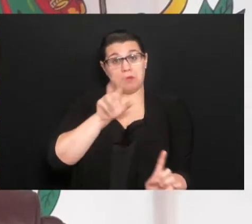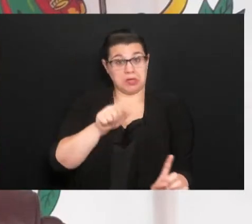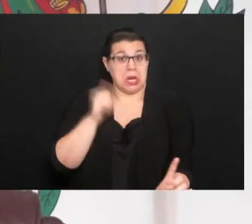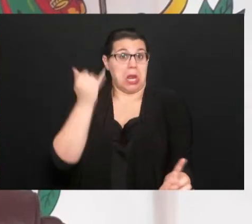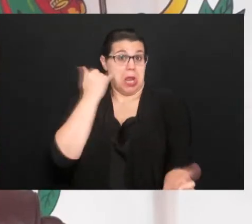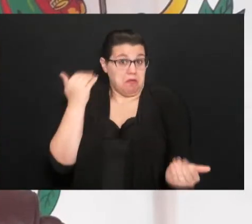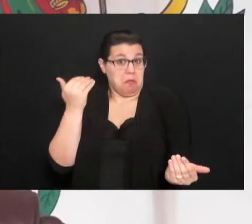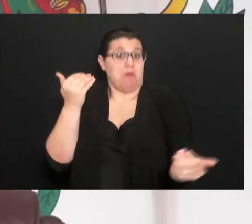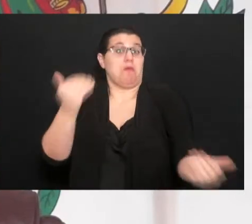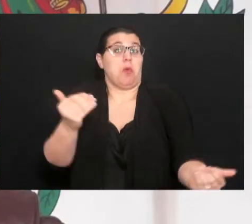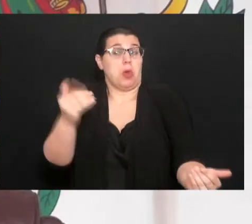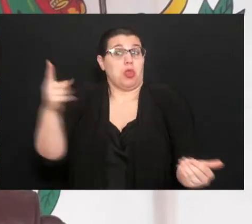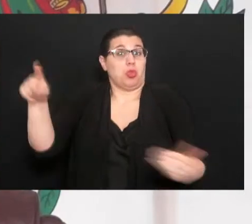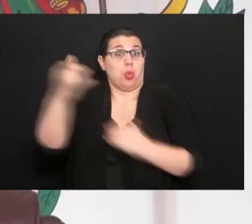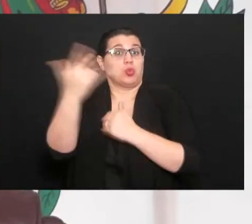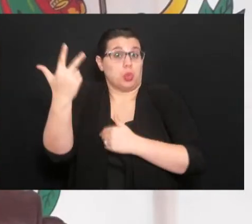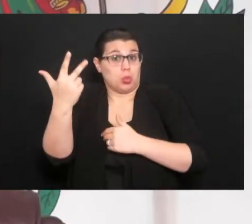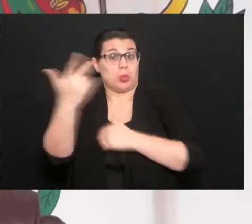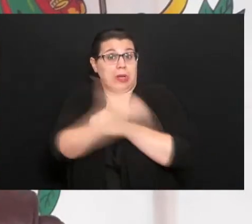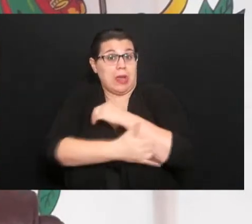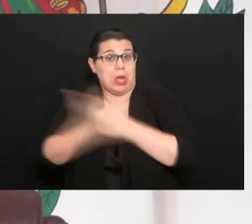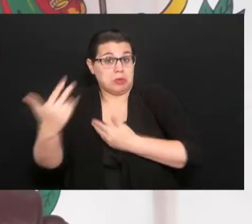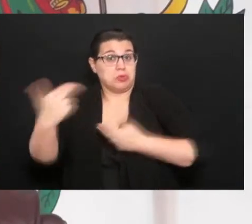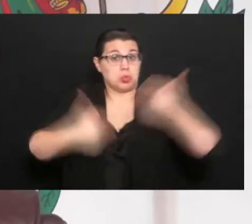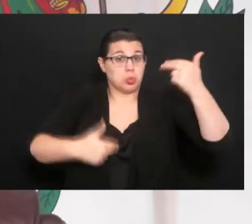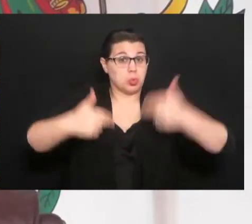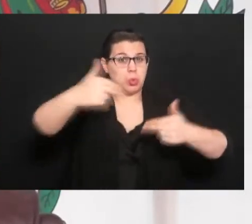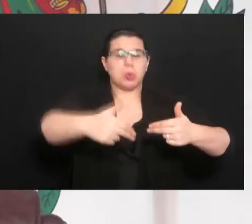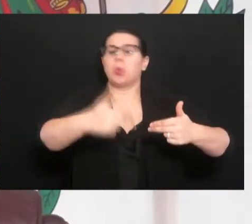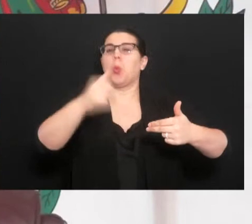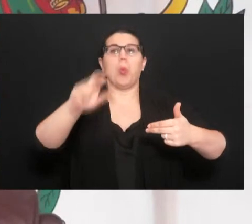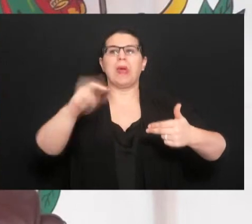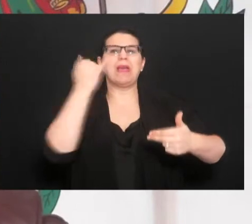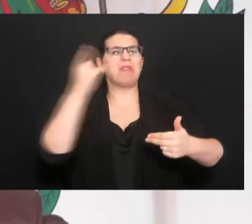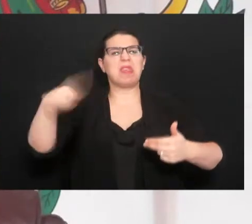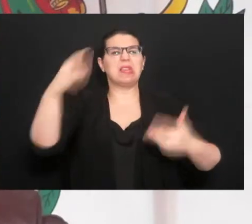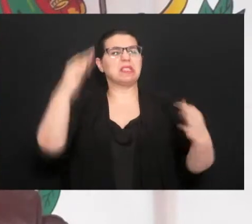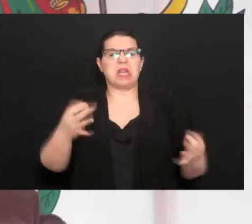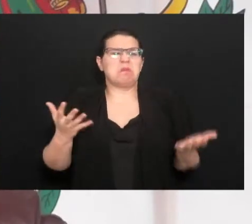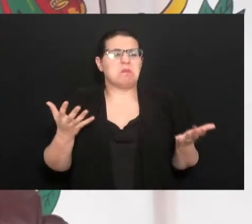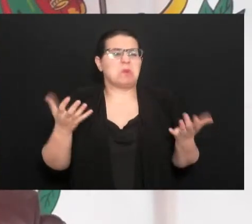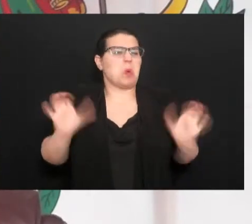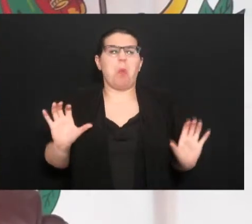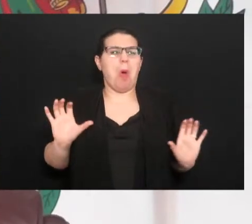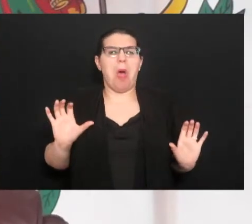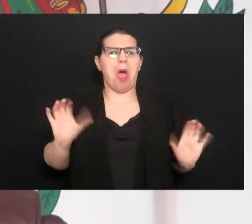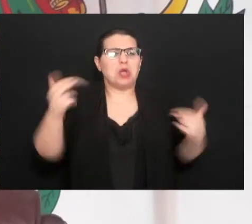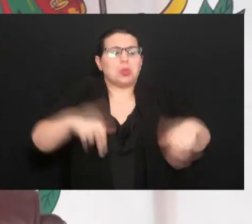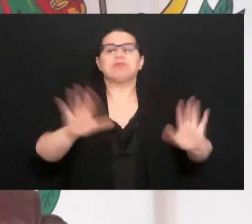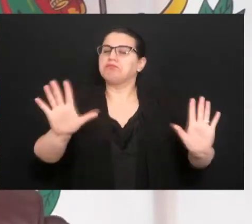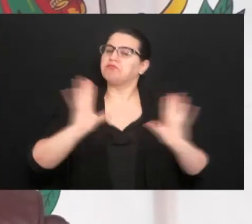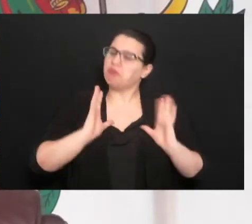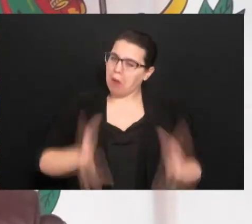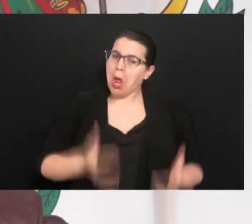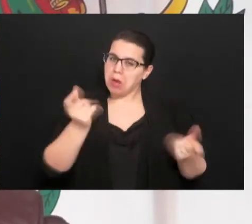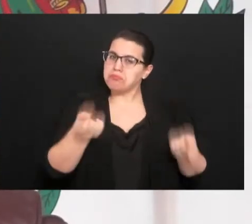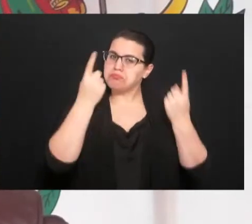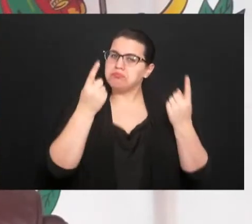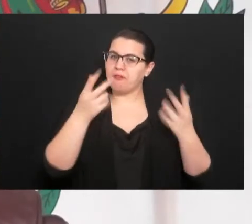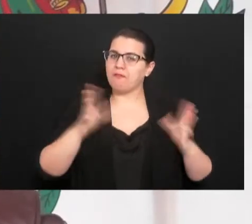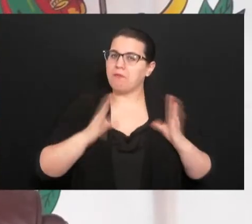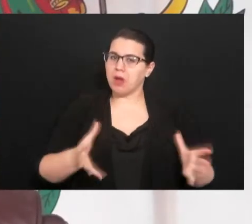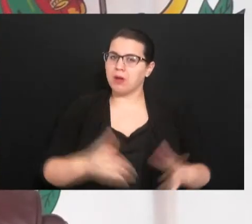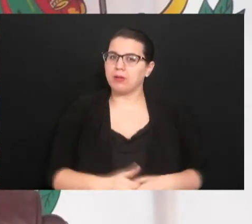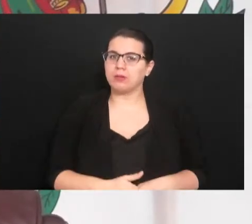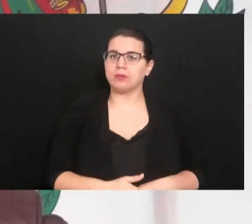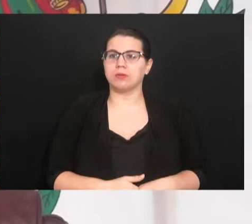folks from those counties decide, no, they really don't want to do this or whatever it may be, that's fine. That's absolutely fine. I know